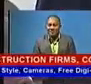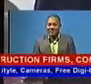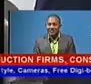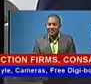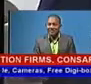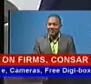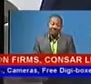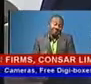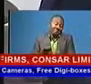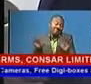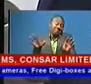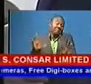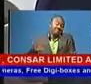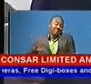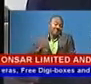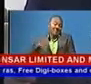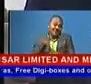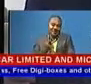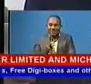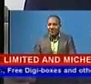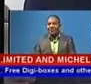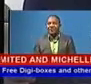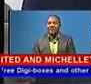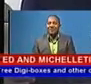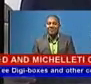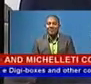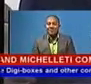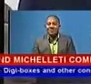will not press. It's a record.